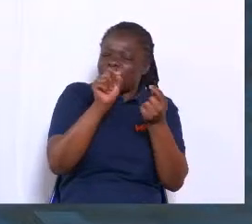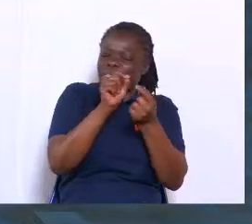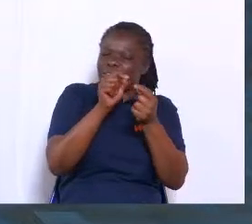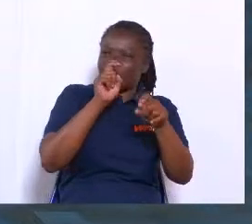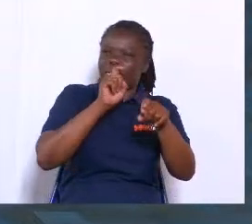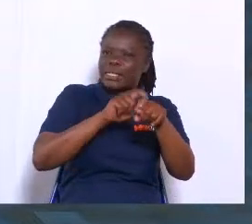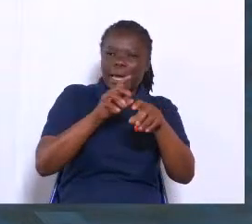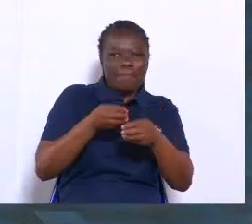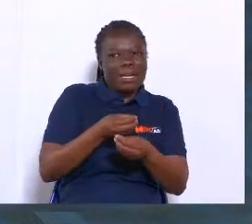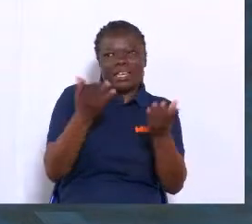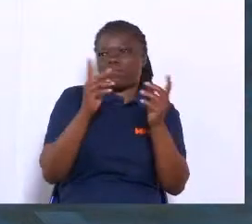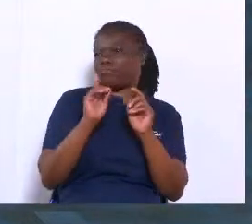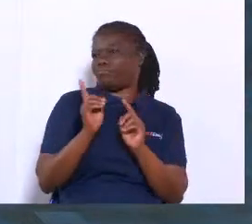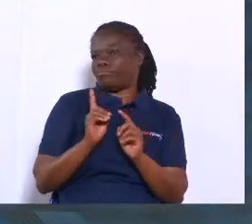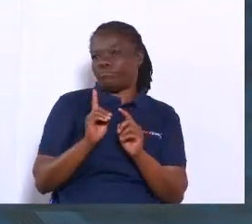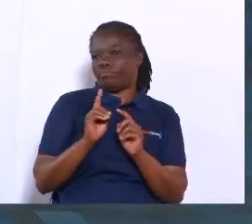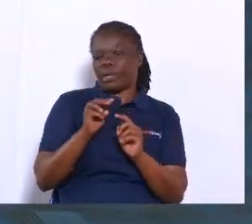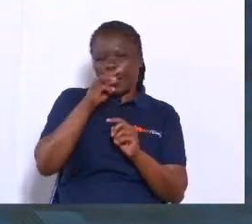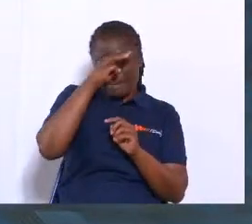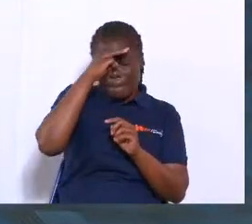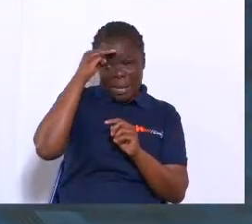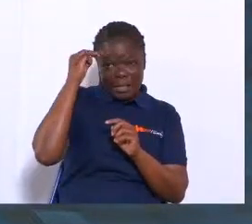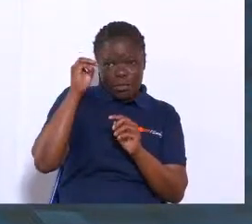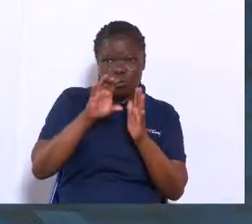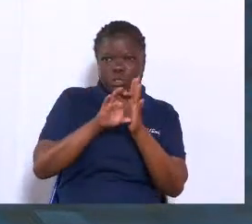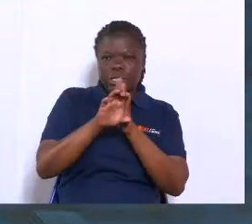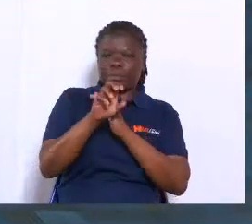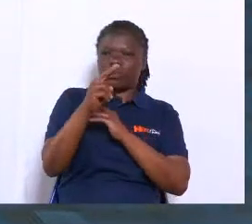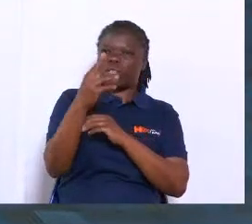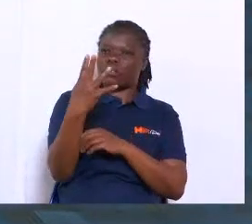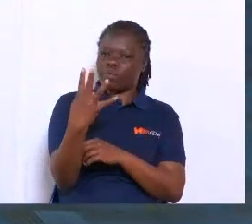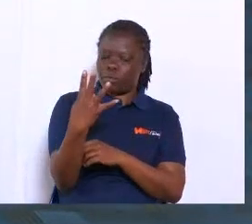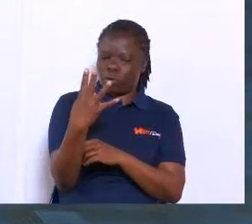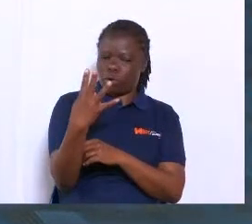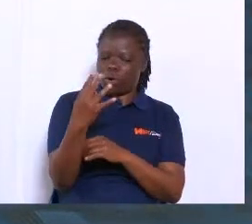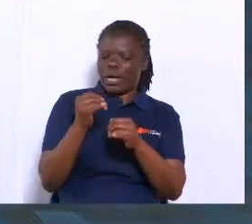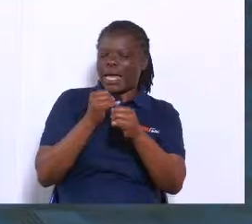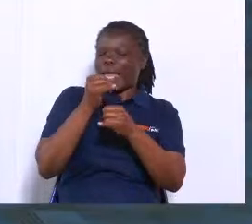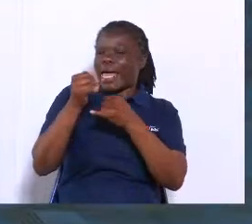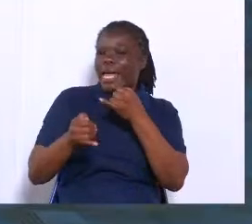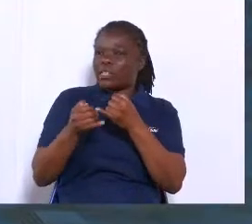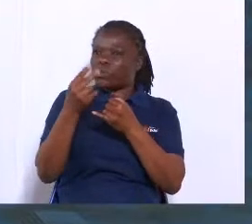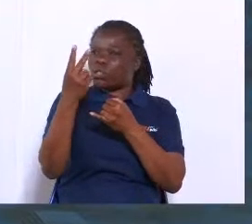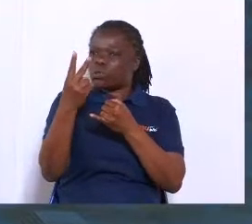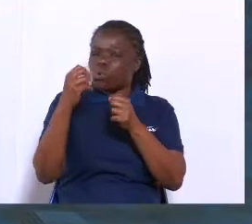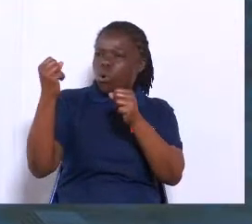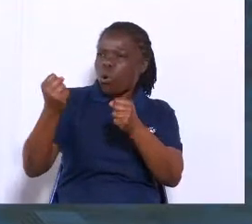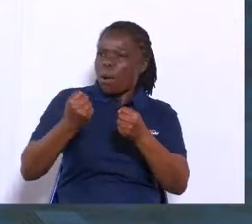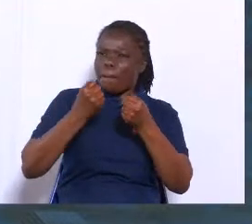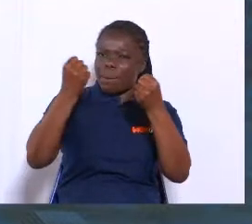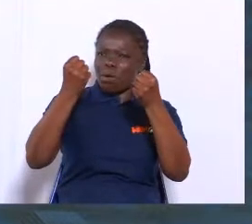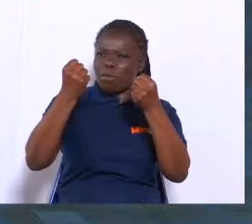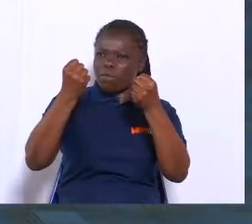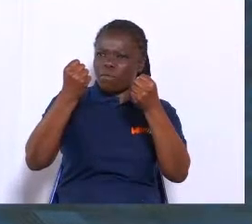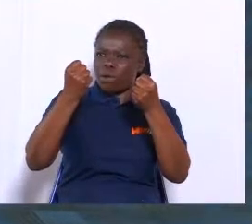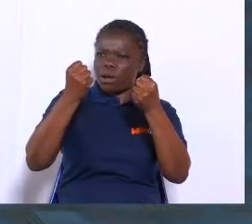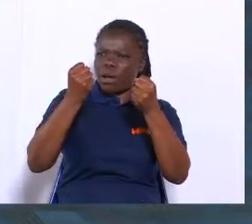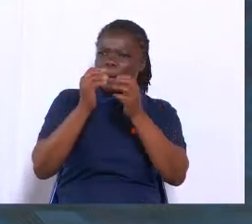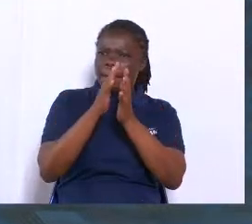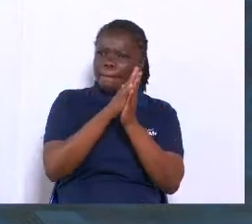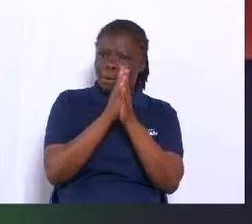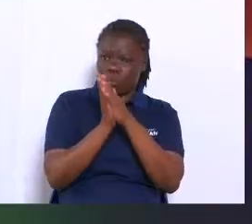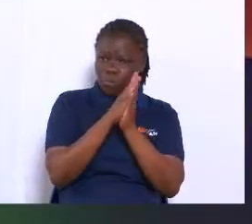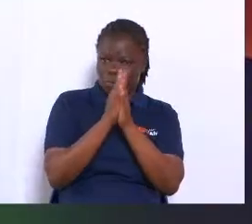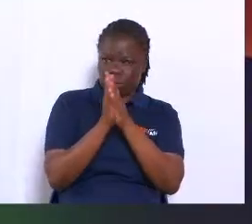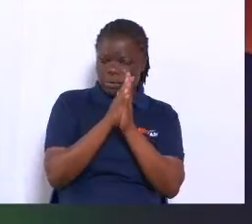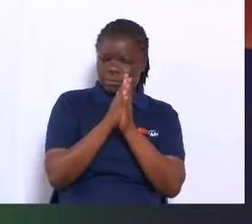time. Matthew chapter 24 ends with two powerful parables. We turn